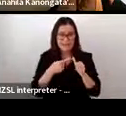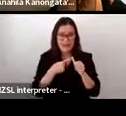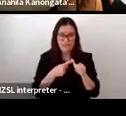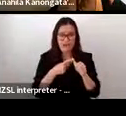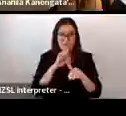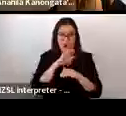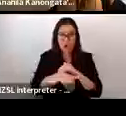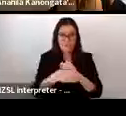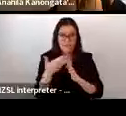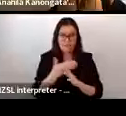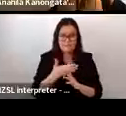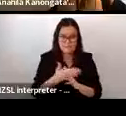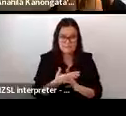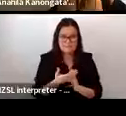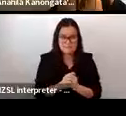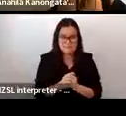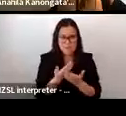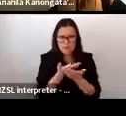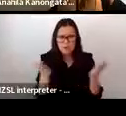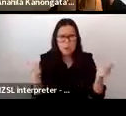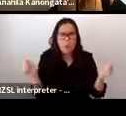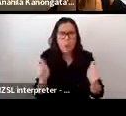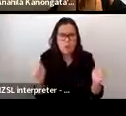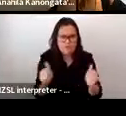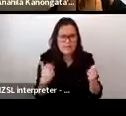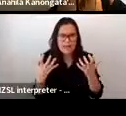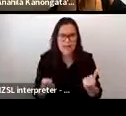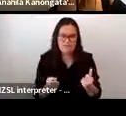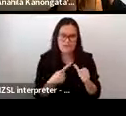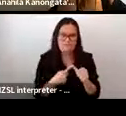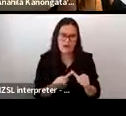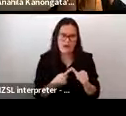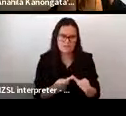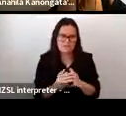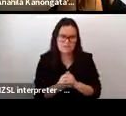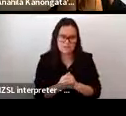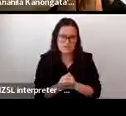I think you have the advice, and that we've been giving you advice